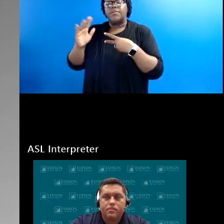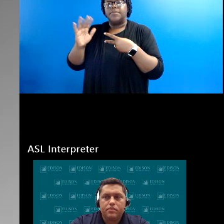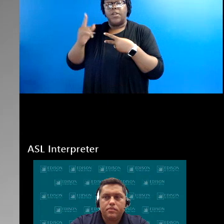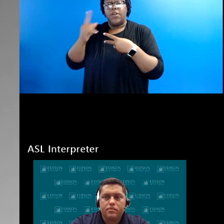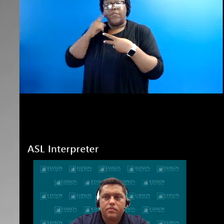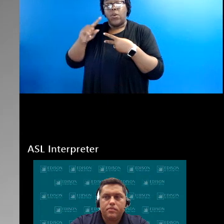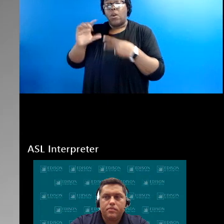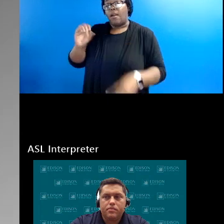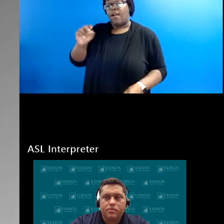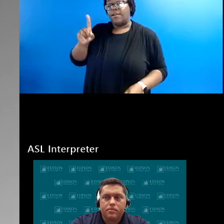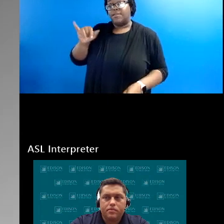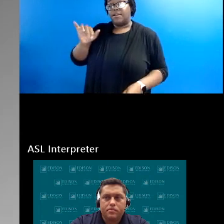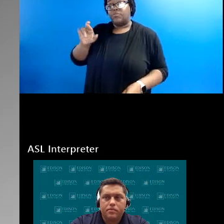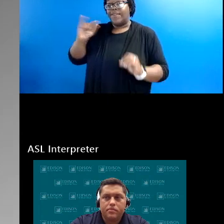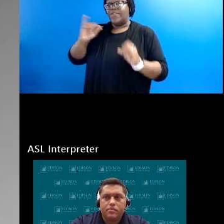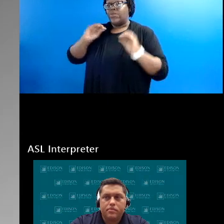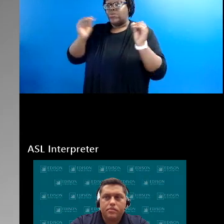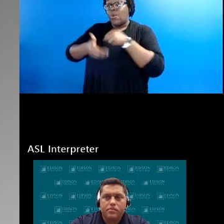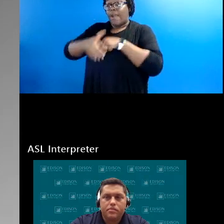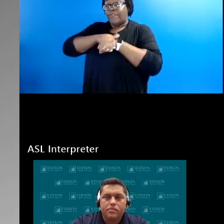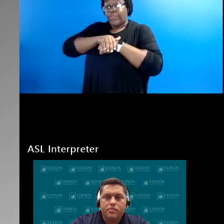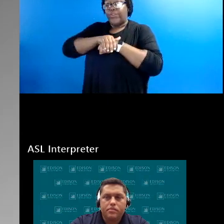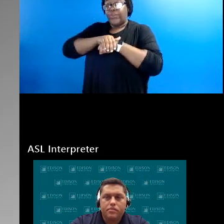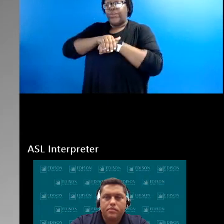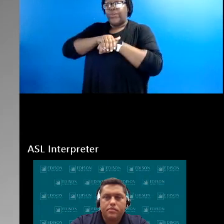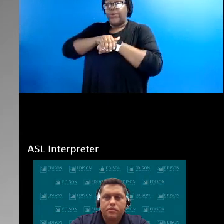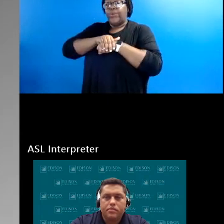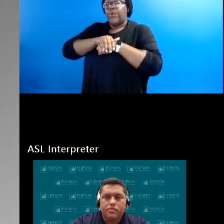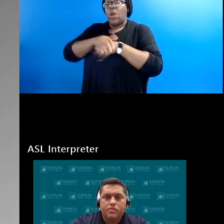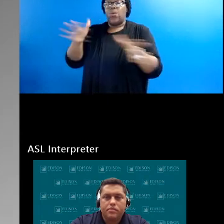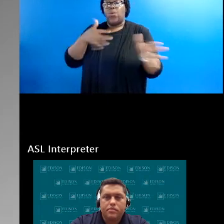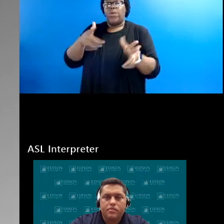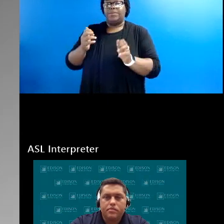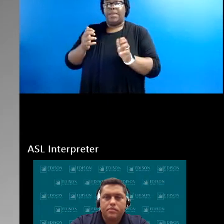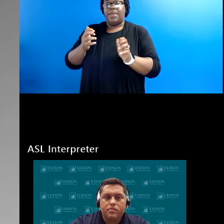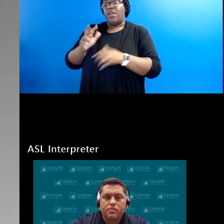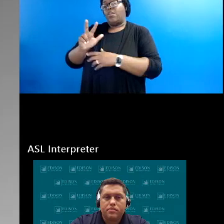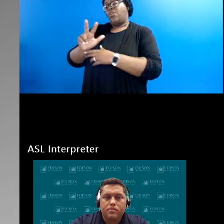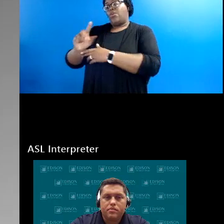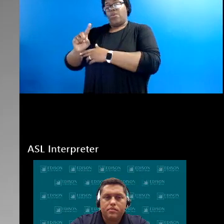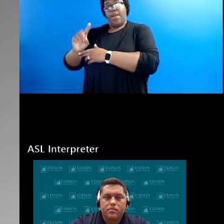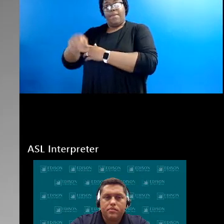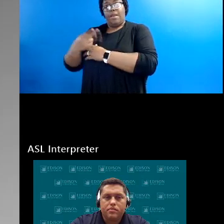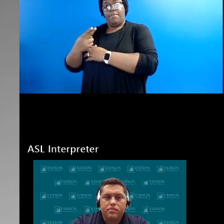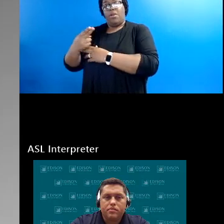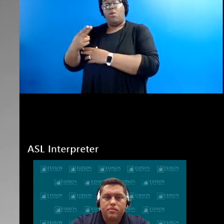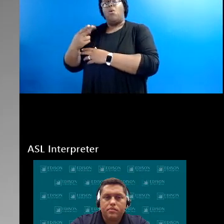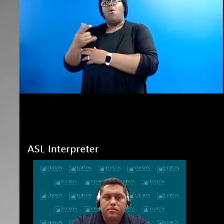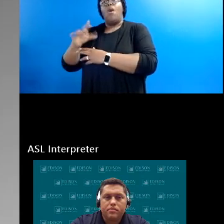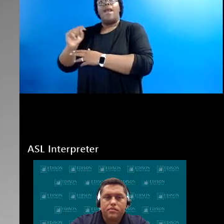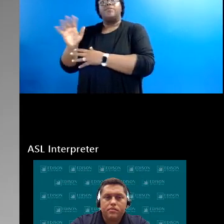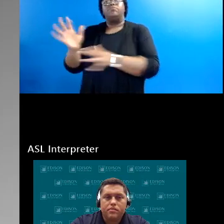conductor that doesn't have cover on it, it would be a wind speed of 31 miles per hour or gusts of 46 miles per